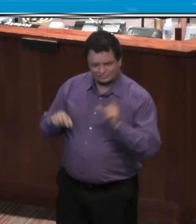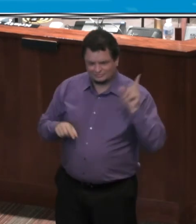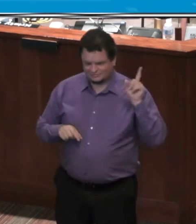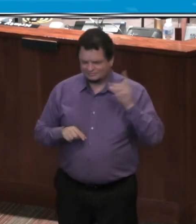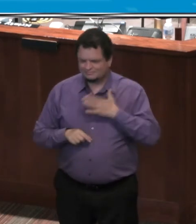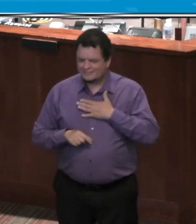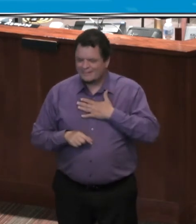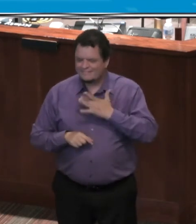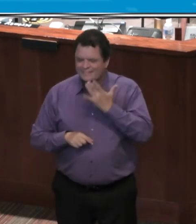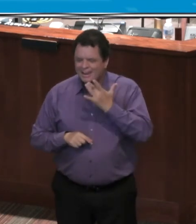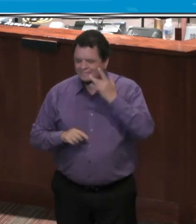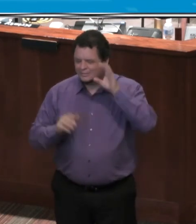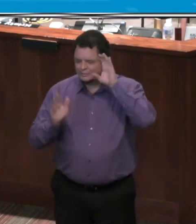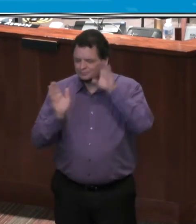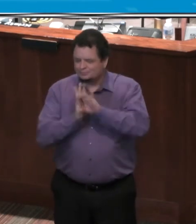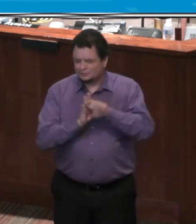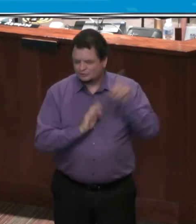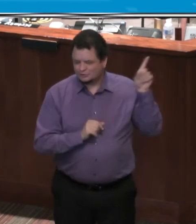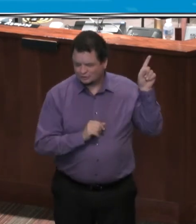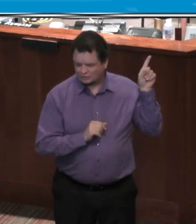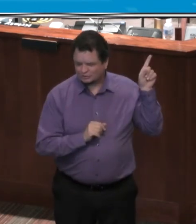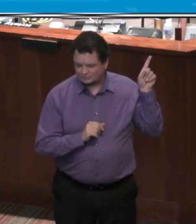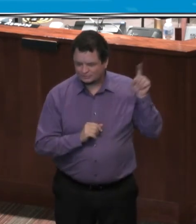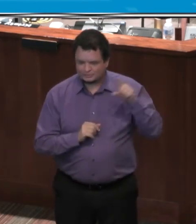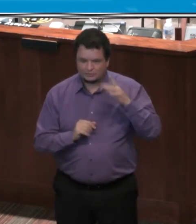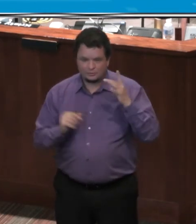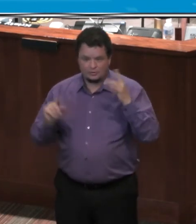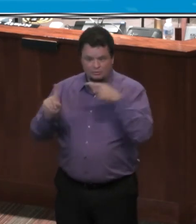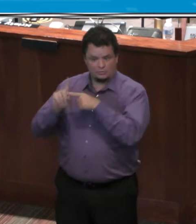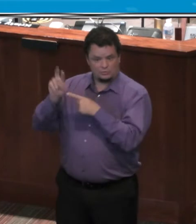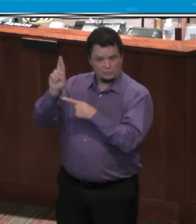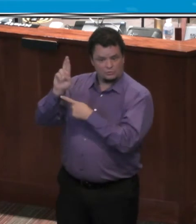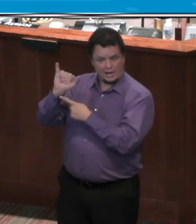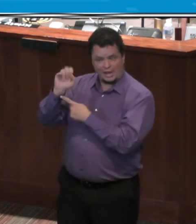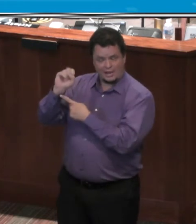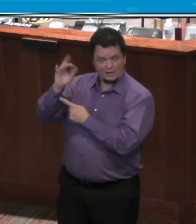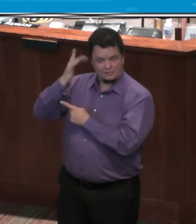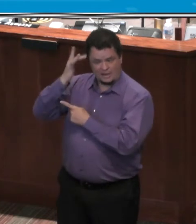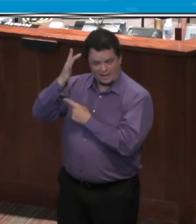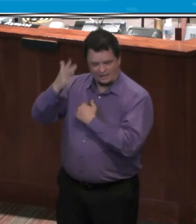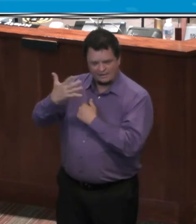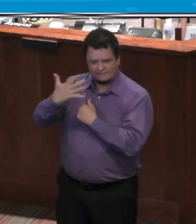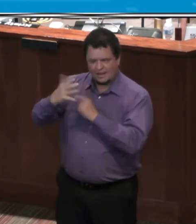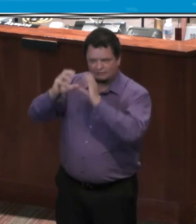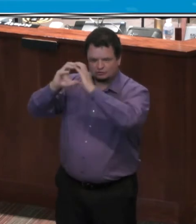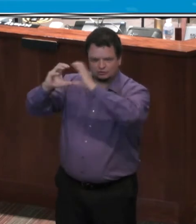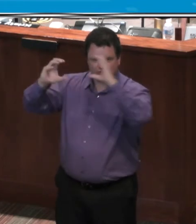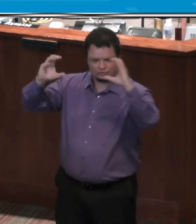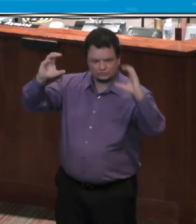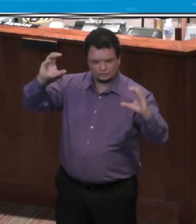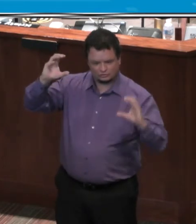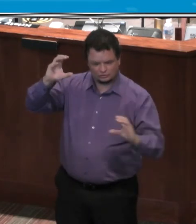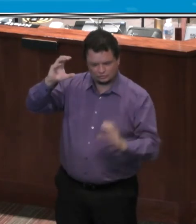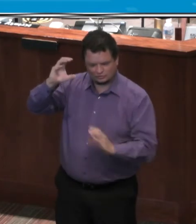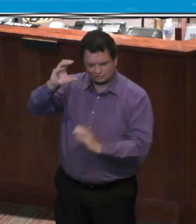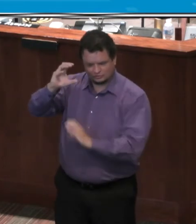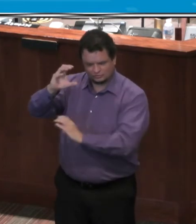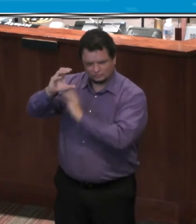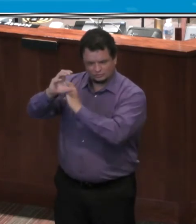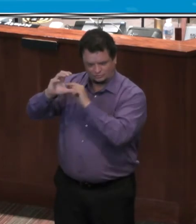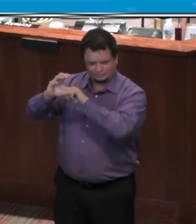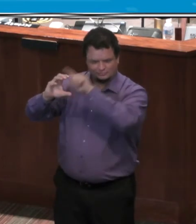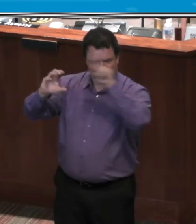have been formed by RISE will continue to be formed and will also deepen due to their work. These quotes are the narrative for our